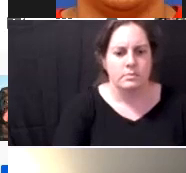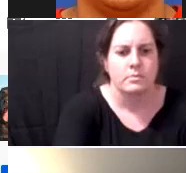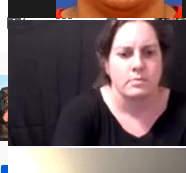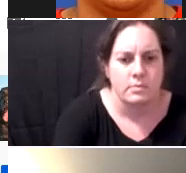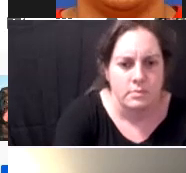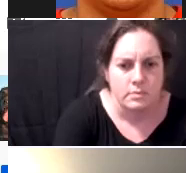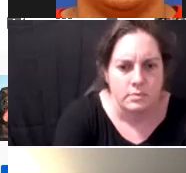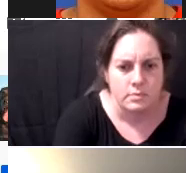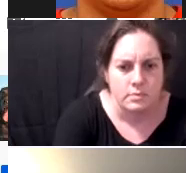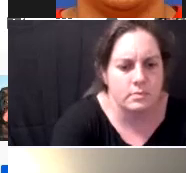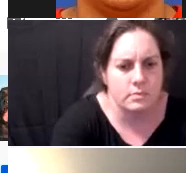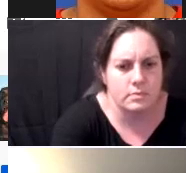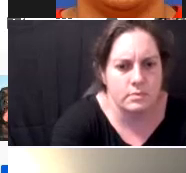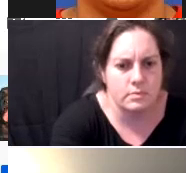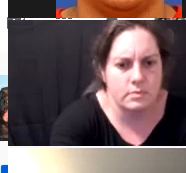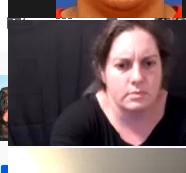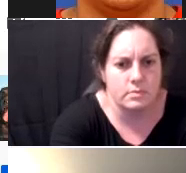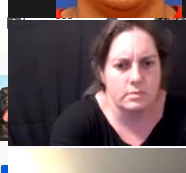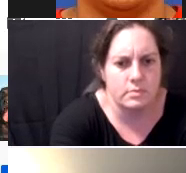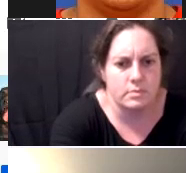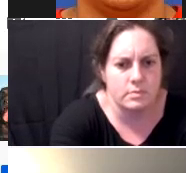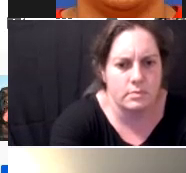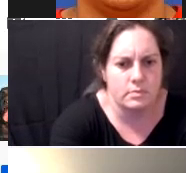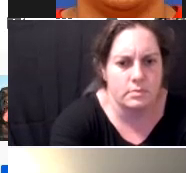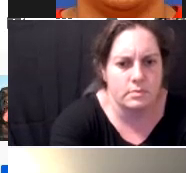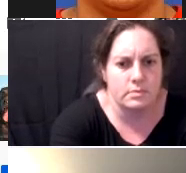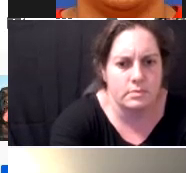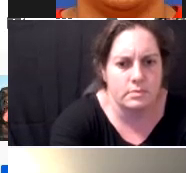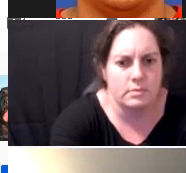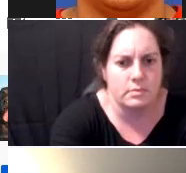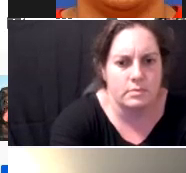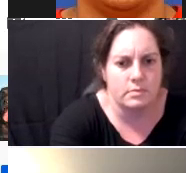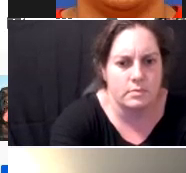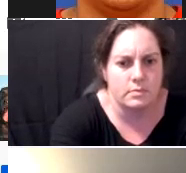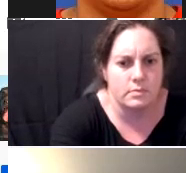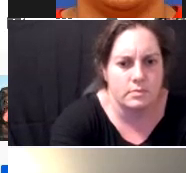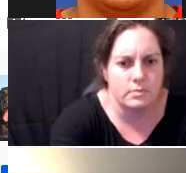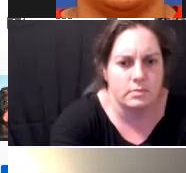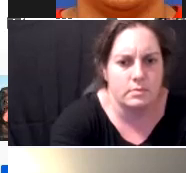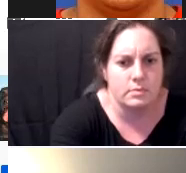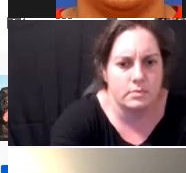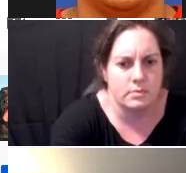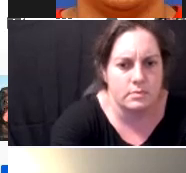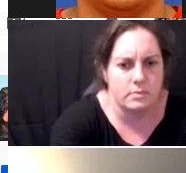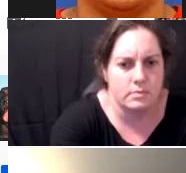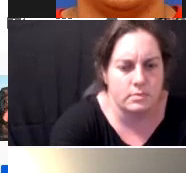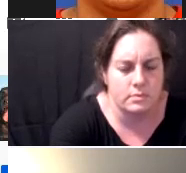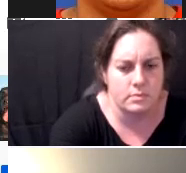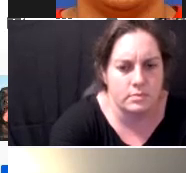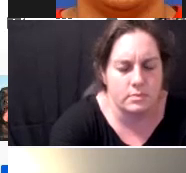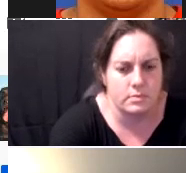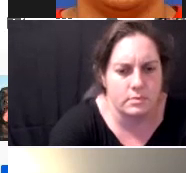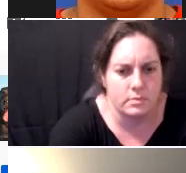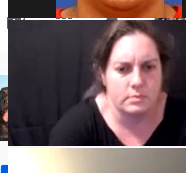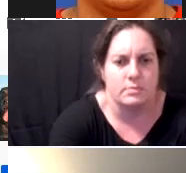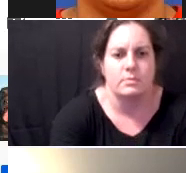X value is decreasing as time is increasing. Straight line indicating to us that the rate of change of that distance is